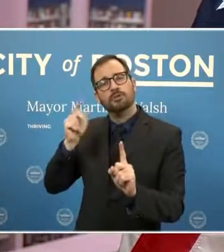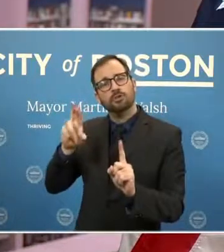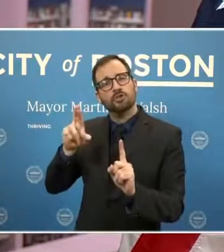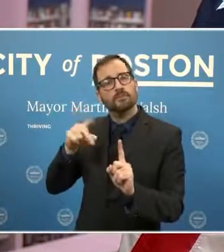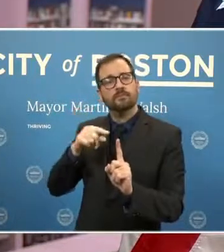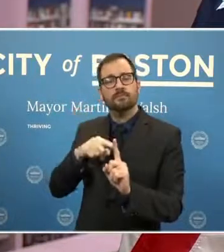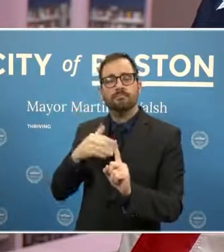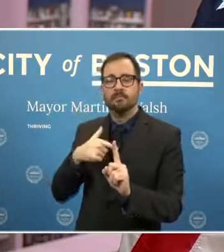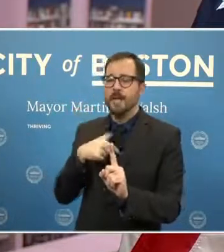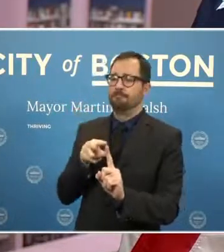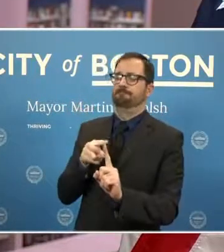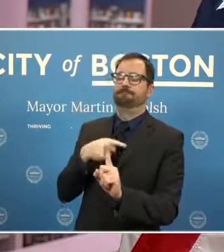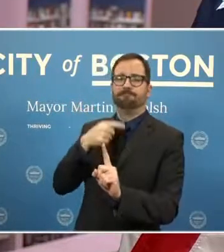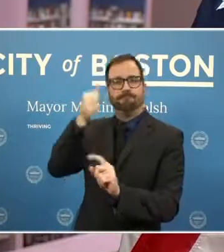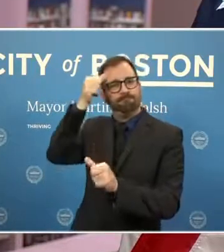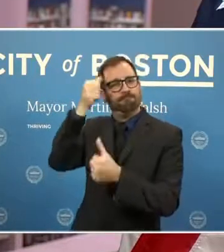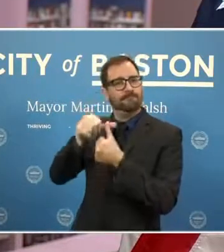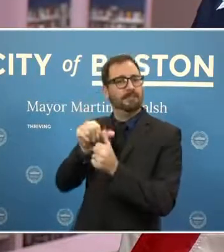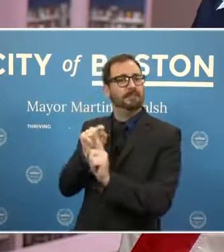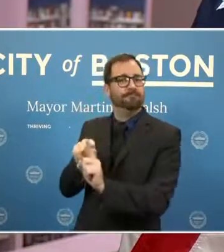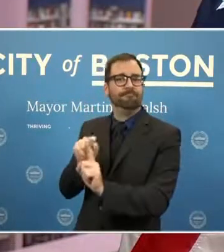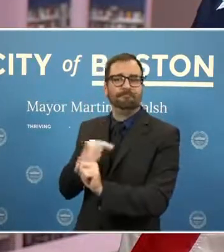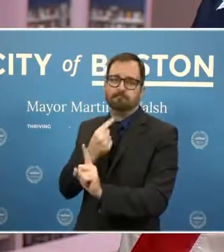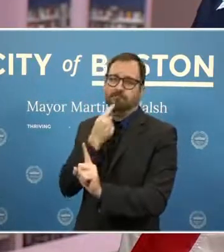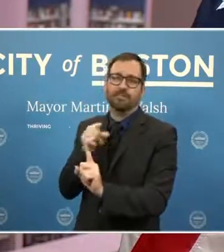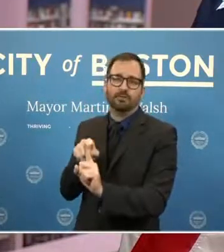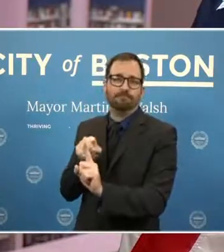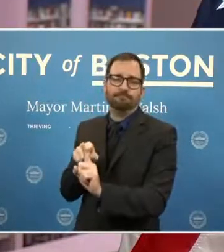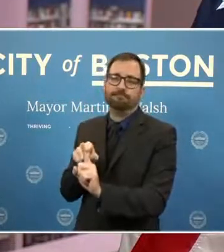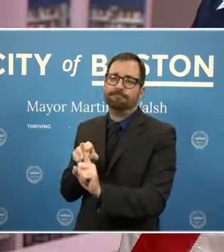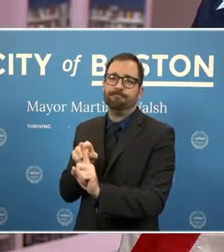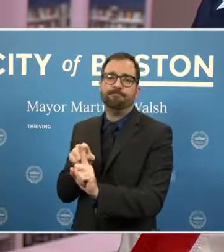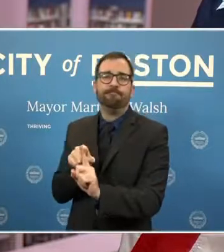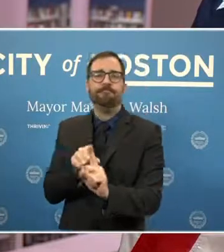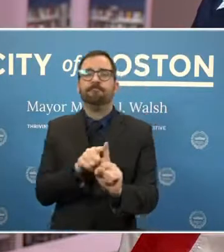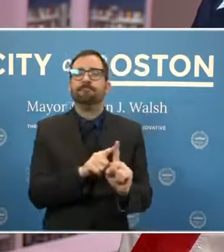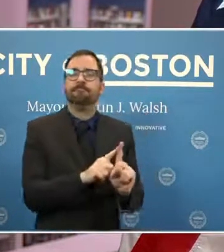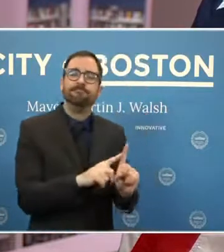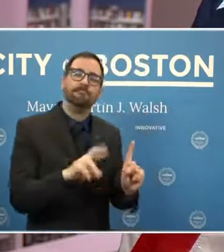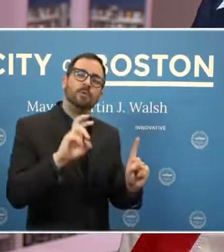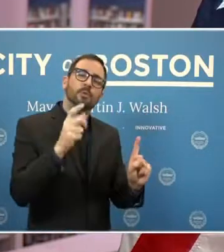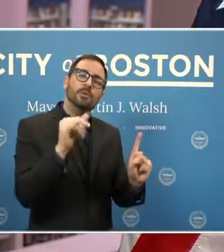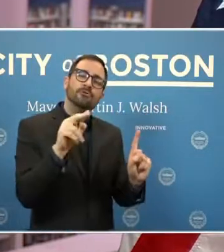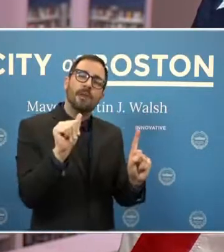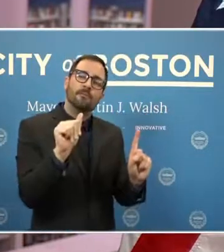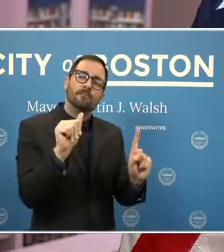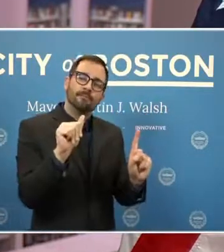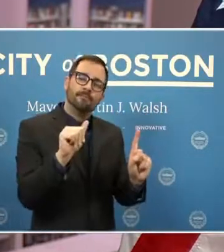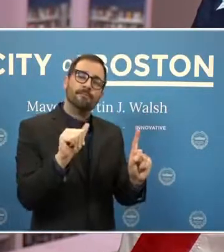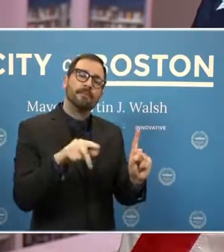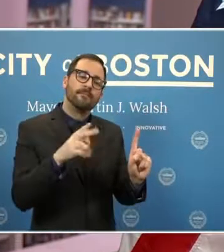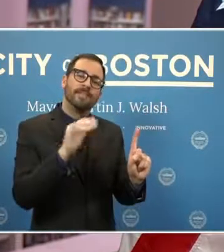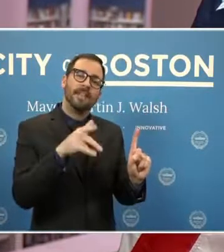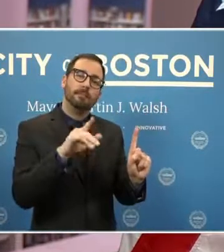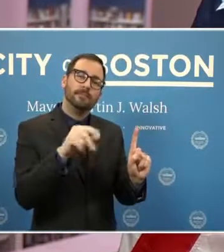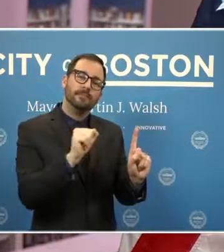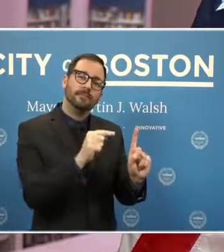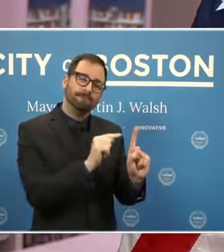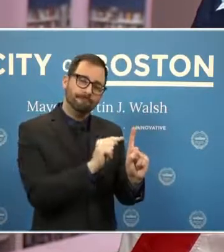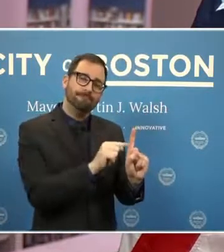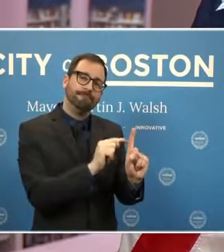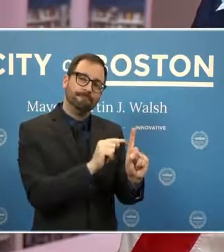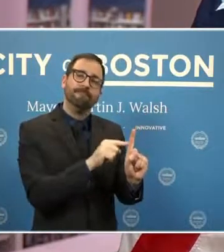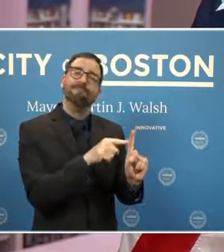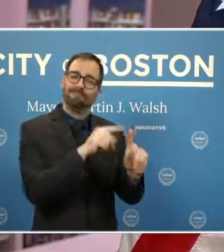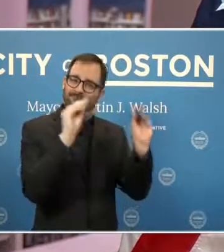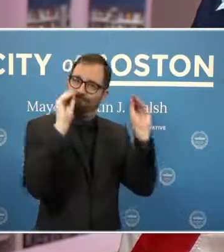Phillips, a Boston EMT assigned to Ambulance 19 in Mattapan. Her mother, her daughter, and her coworkers miss